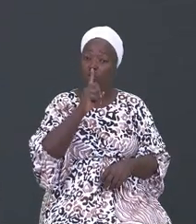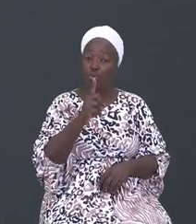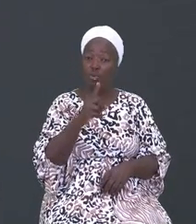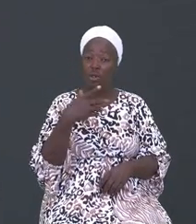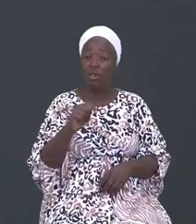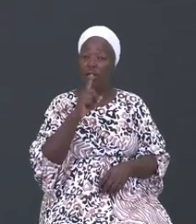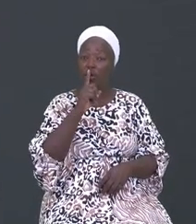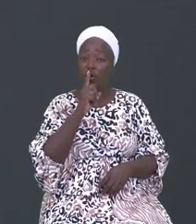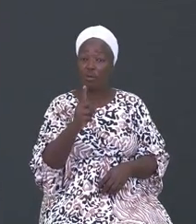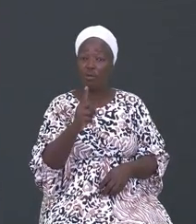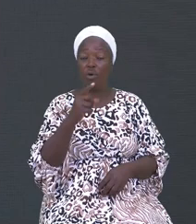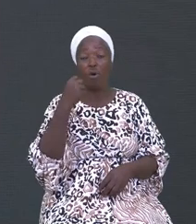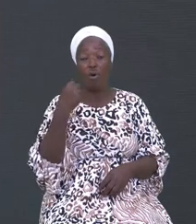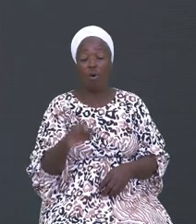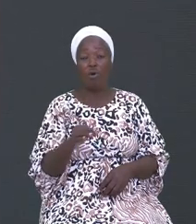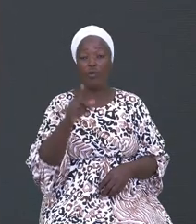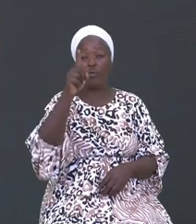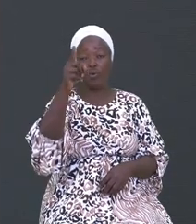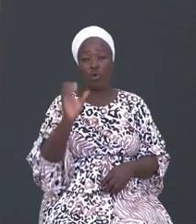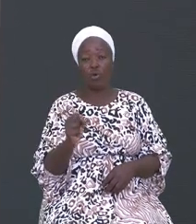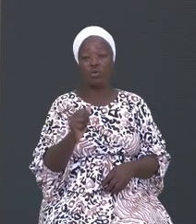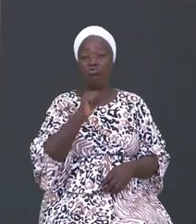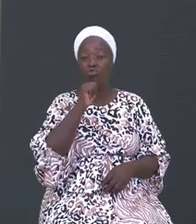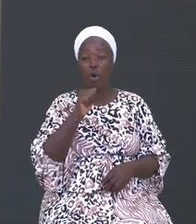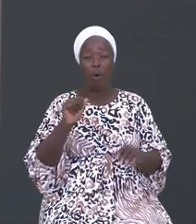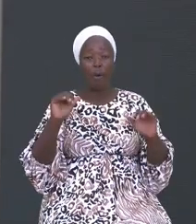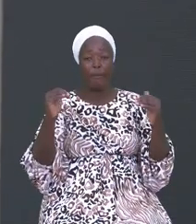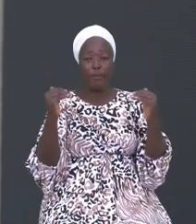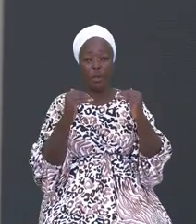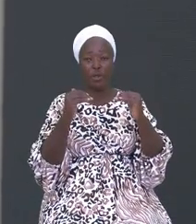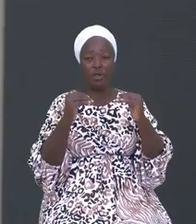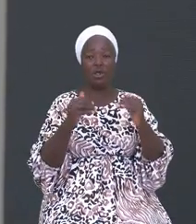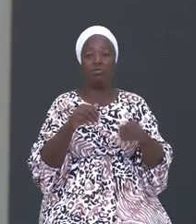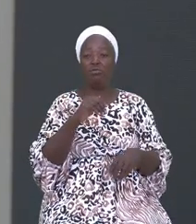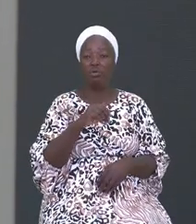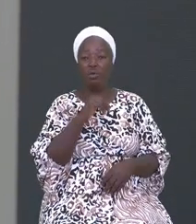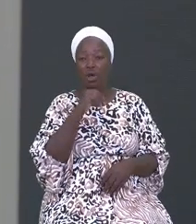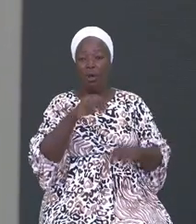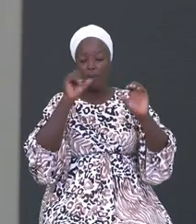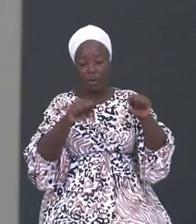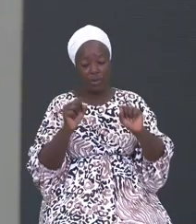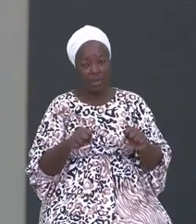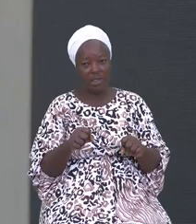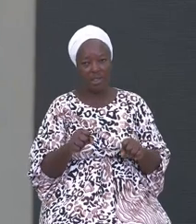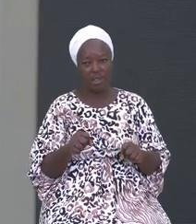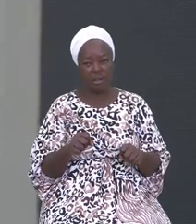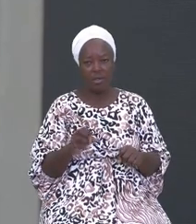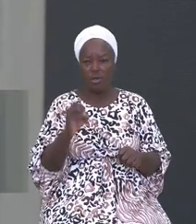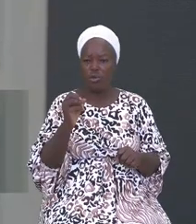the fact of God's immeasurable possibilities. So